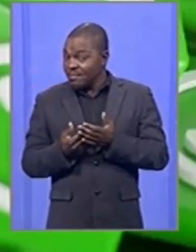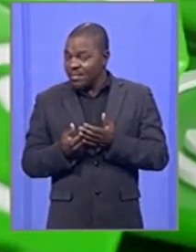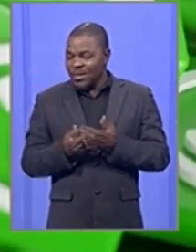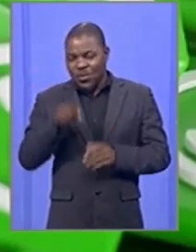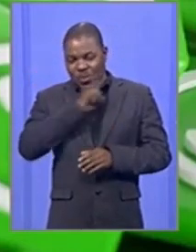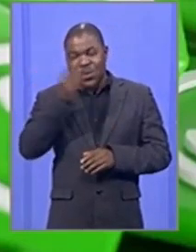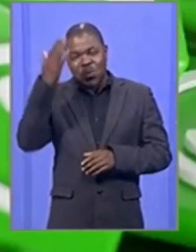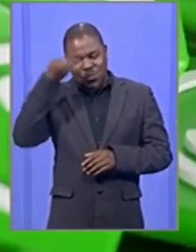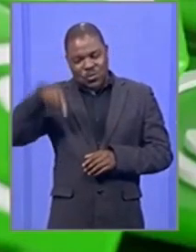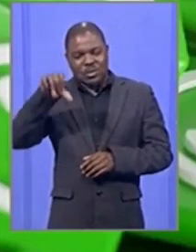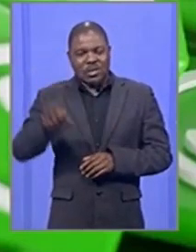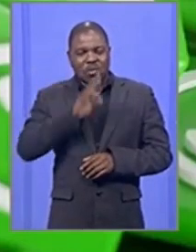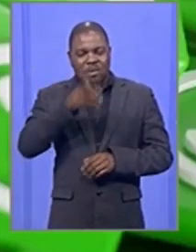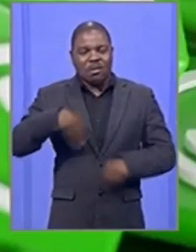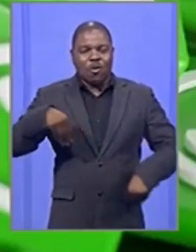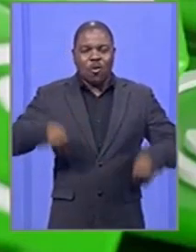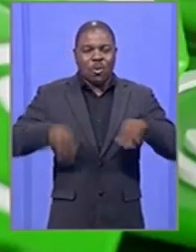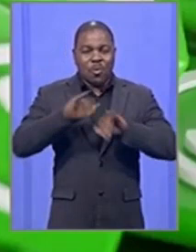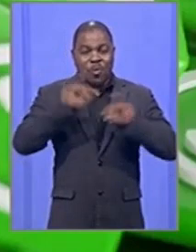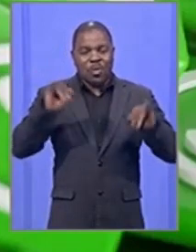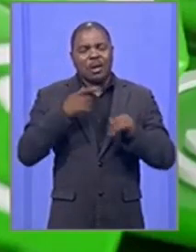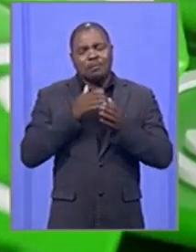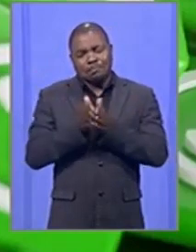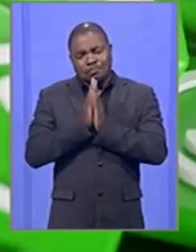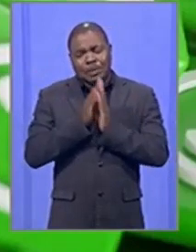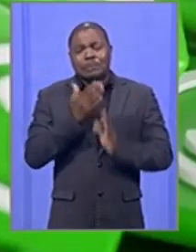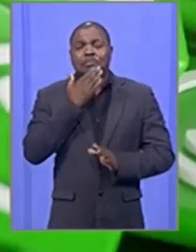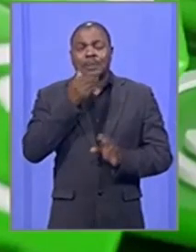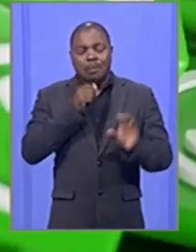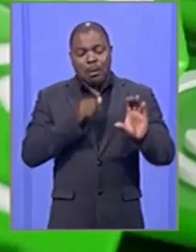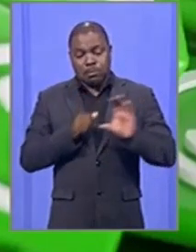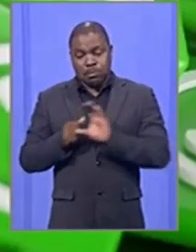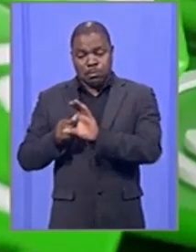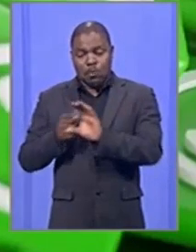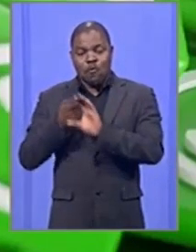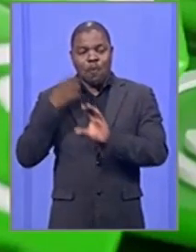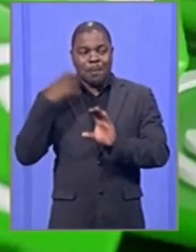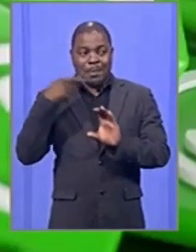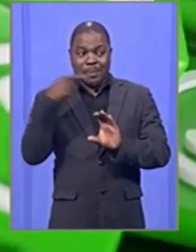Aforika Borwa kwano tabeng tsa ditšhelete jale ne re kopa gore tšhelete eo e ntshitsweng ke letona